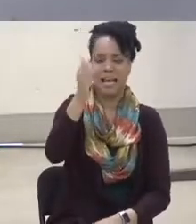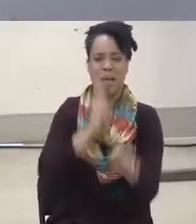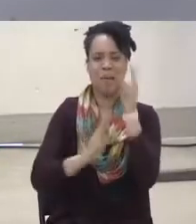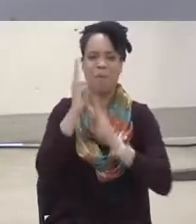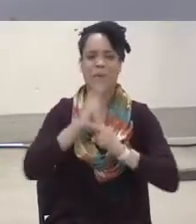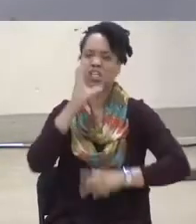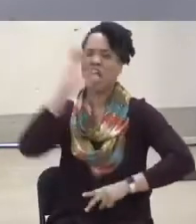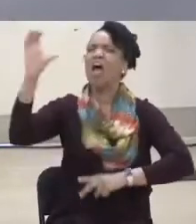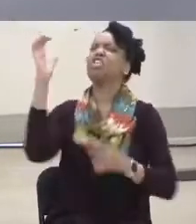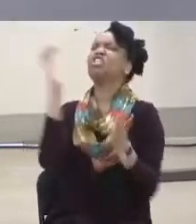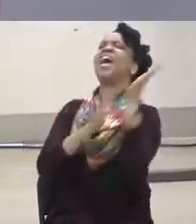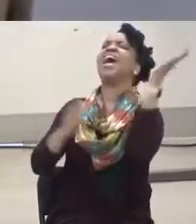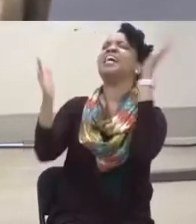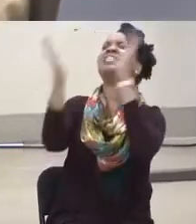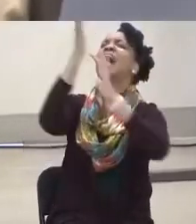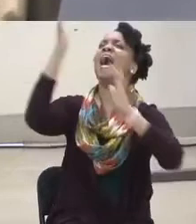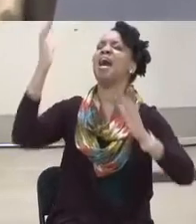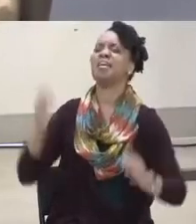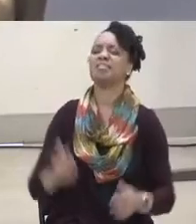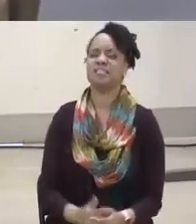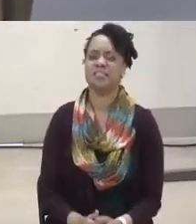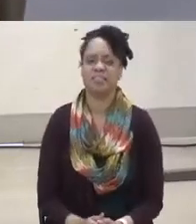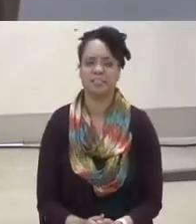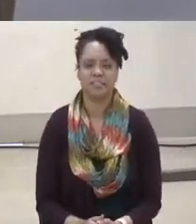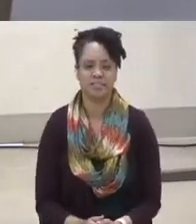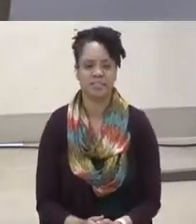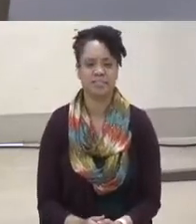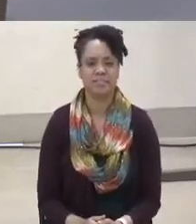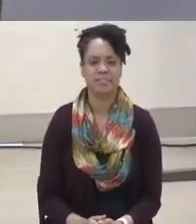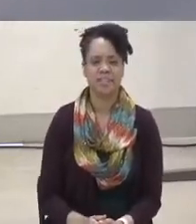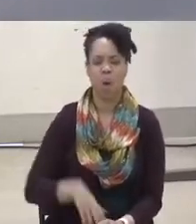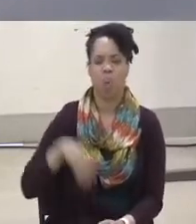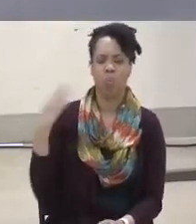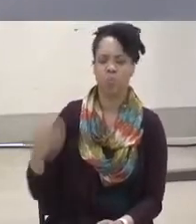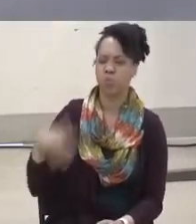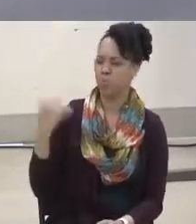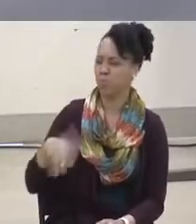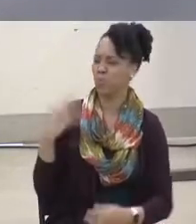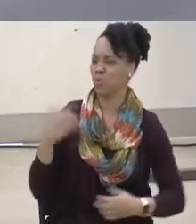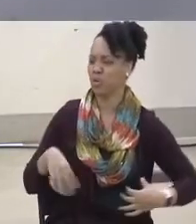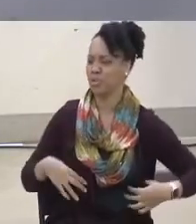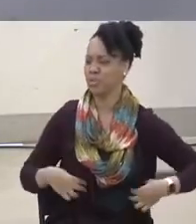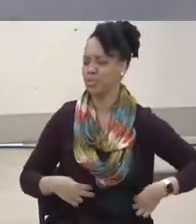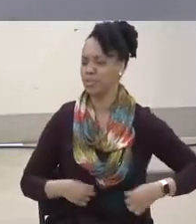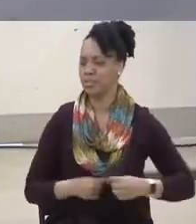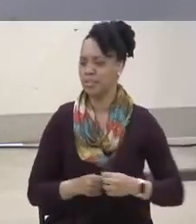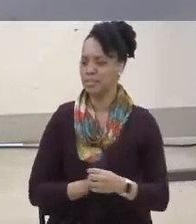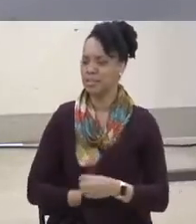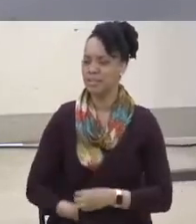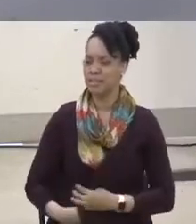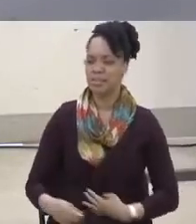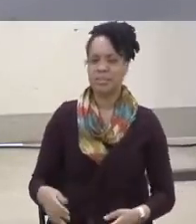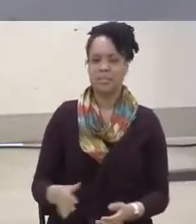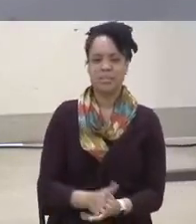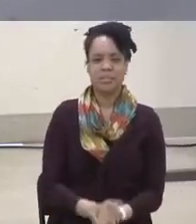shout, Jesus! Jesus! Si 10 aquí pueden gritar Jesús.